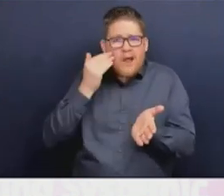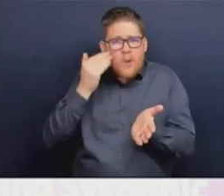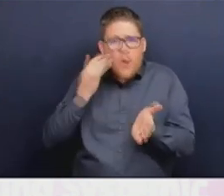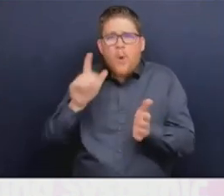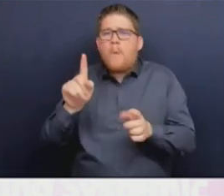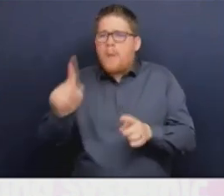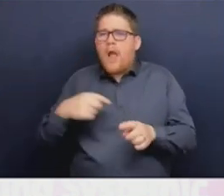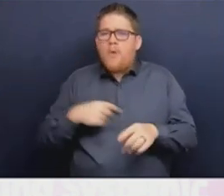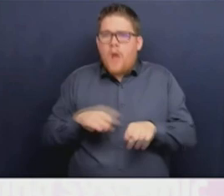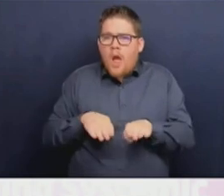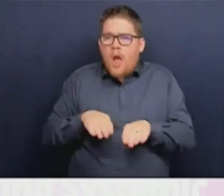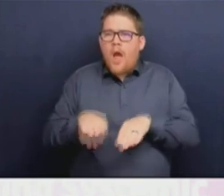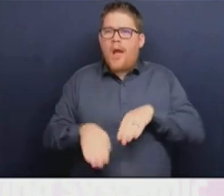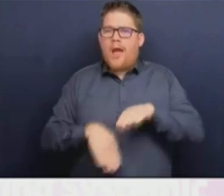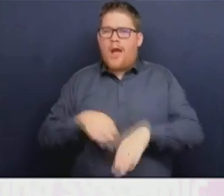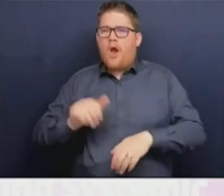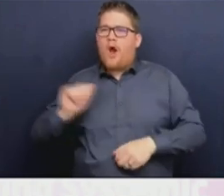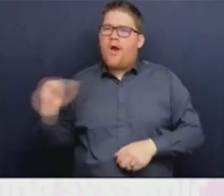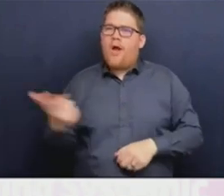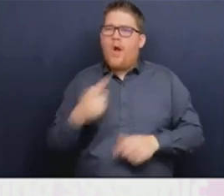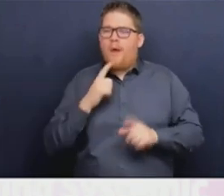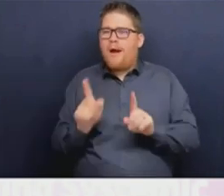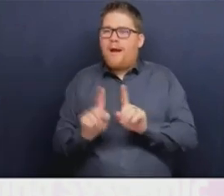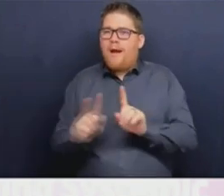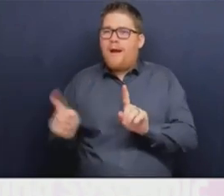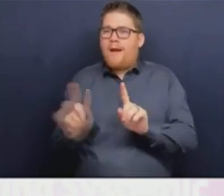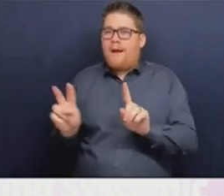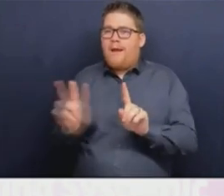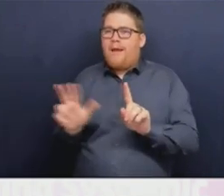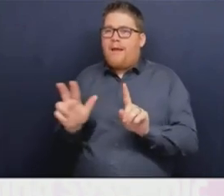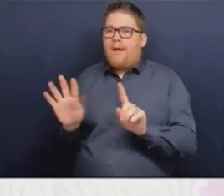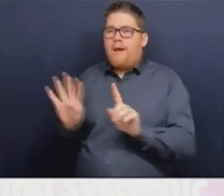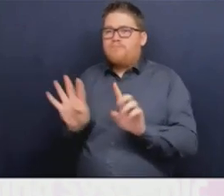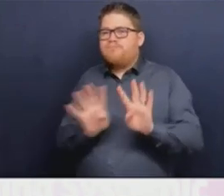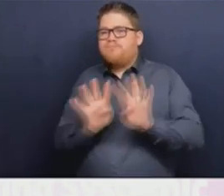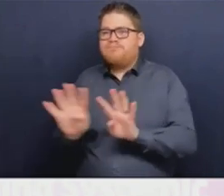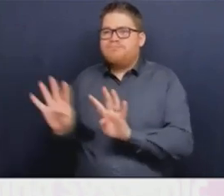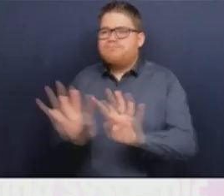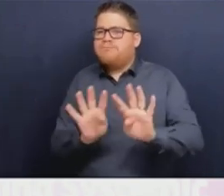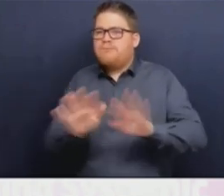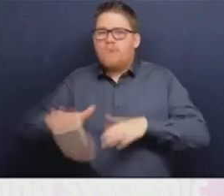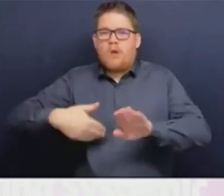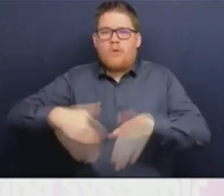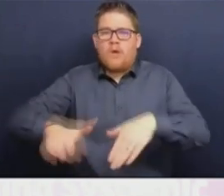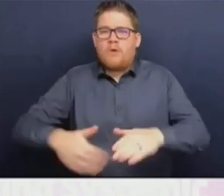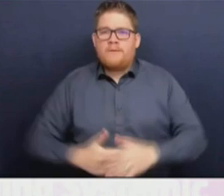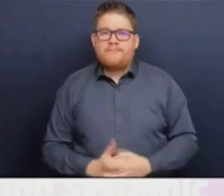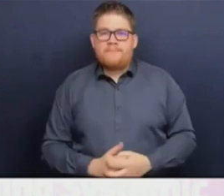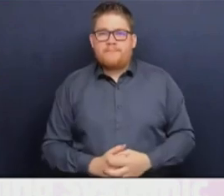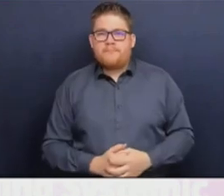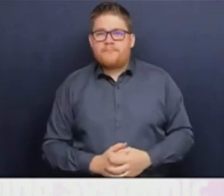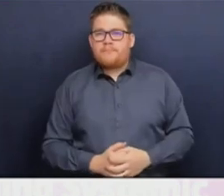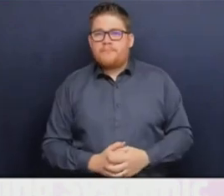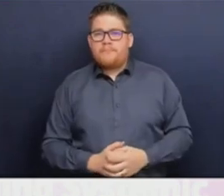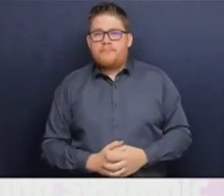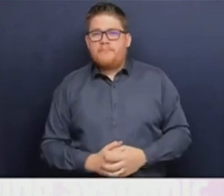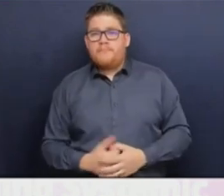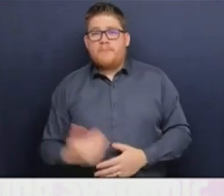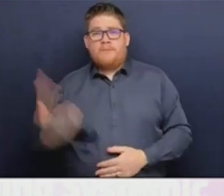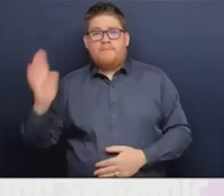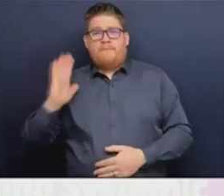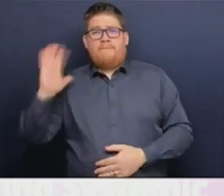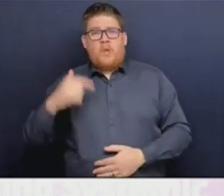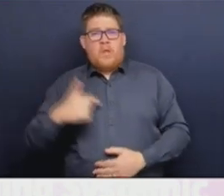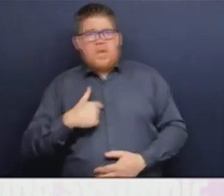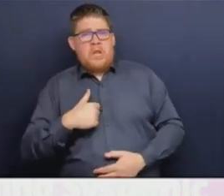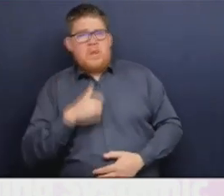And that's as someone who had been a critic more than I've been in government, that is something that I'm very much looking forward to. Go